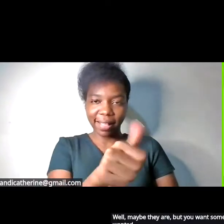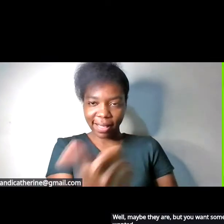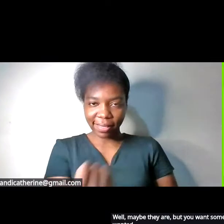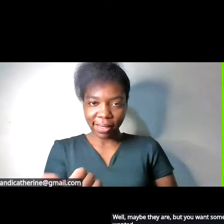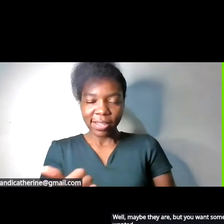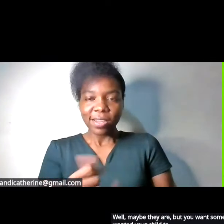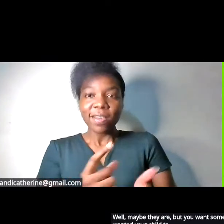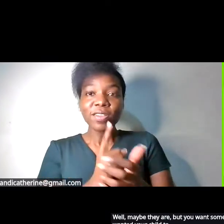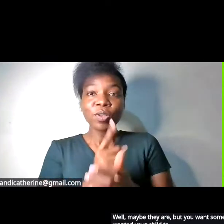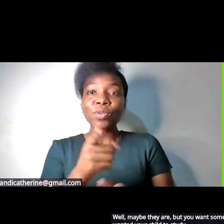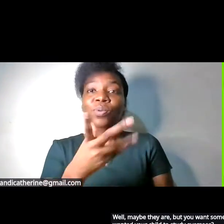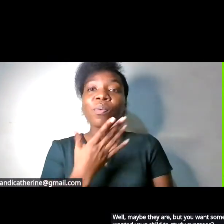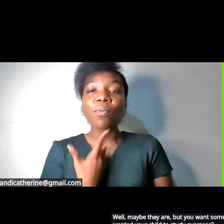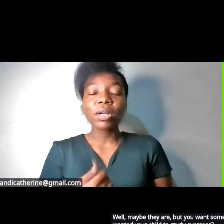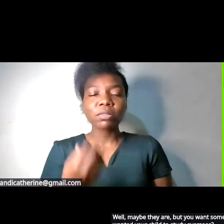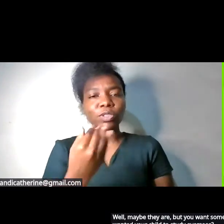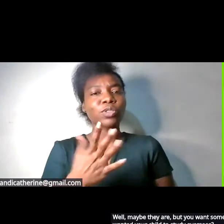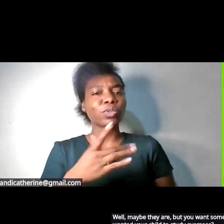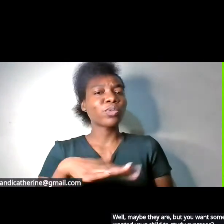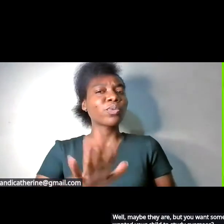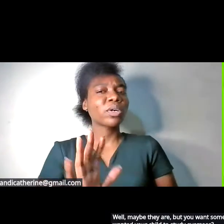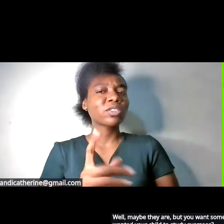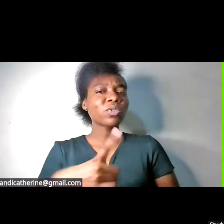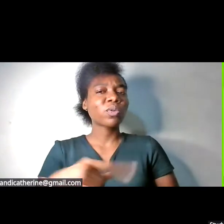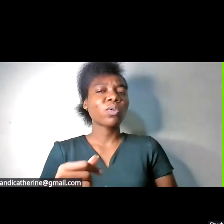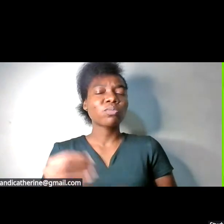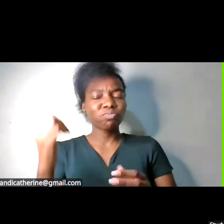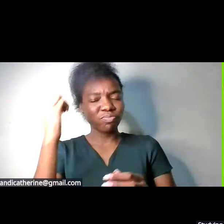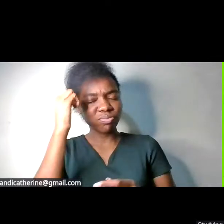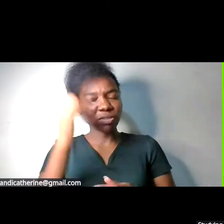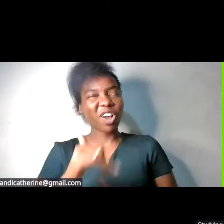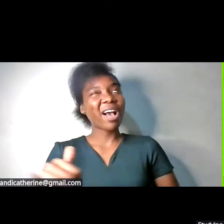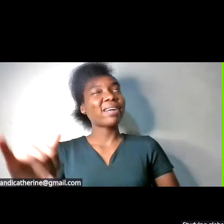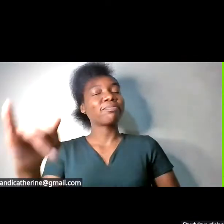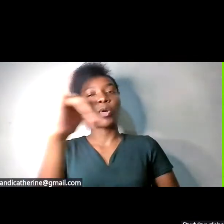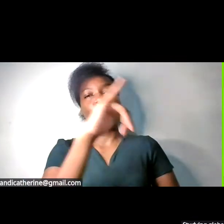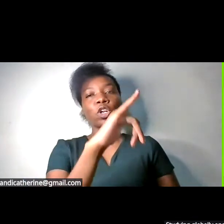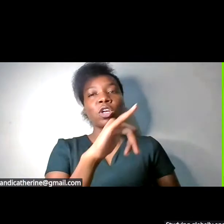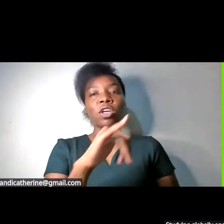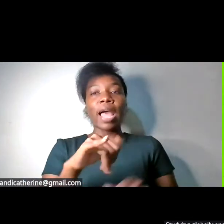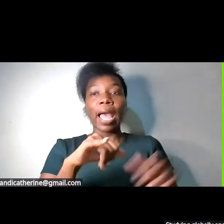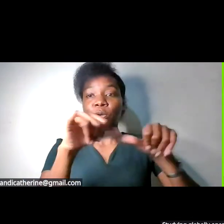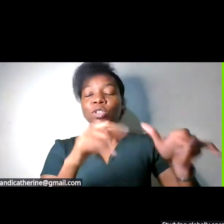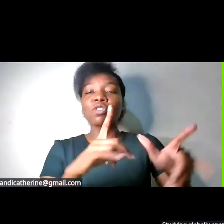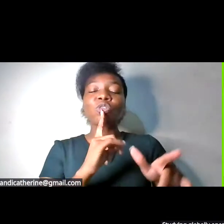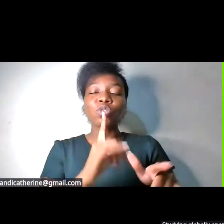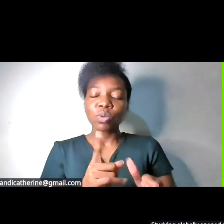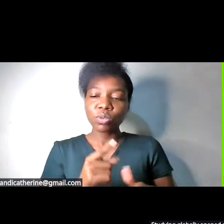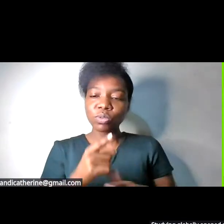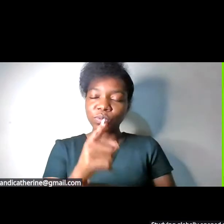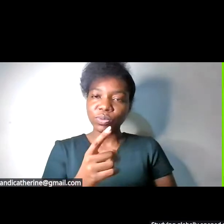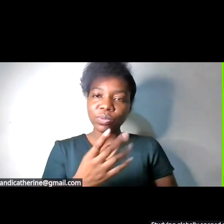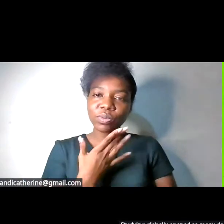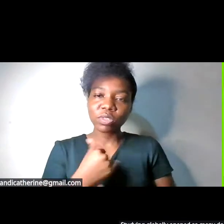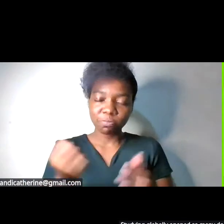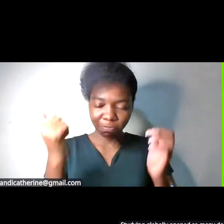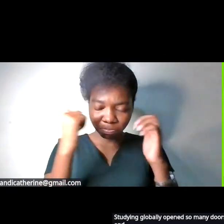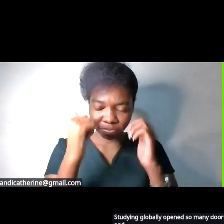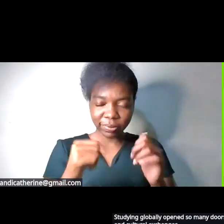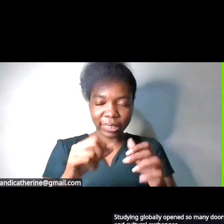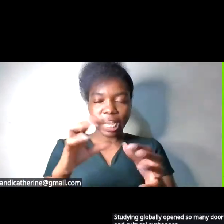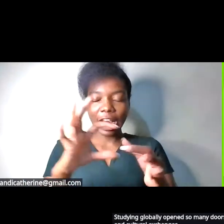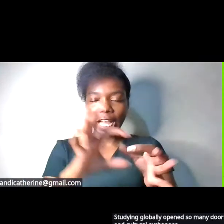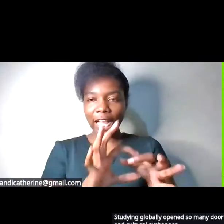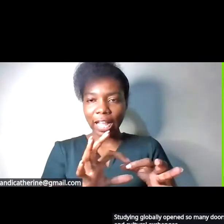study overseas? Studying globally opens so many doors to diverse experiences, perspectives, and cultural exchanges